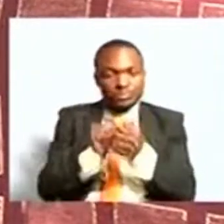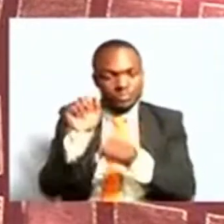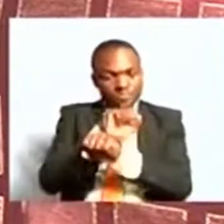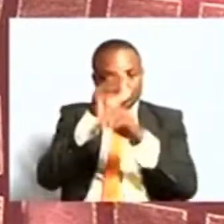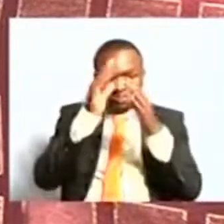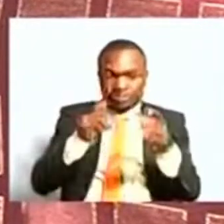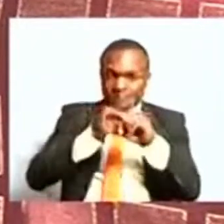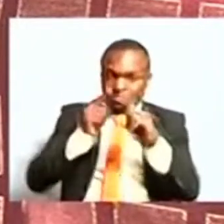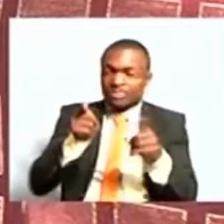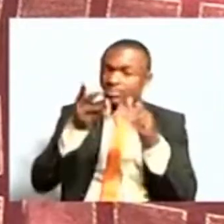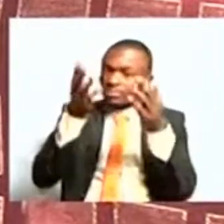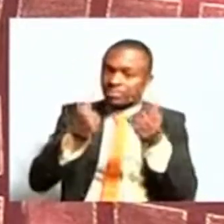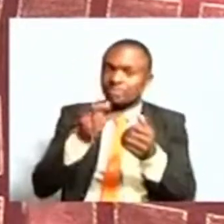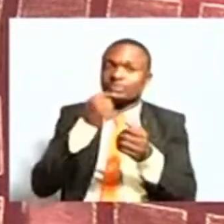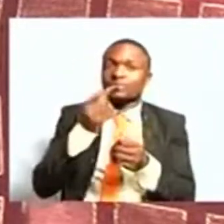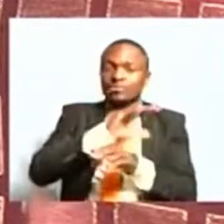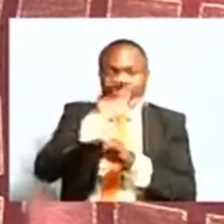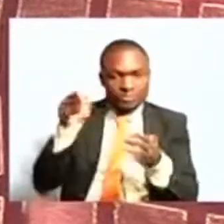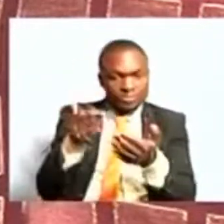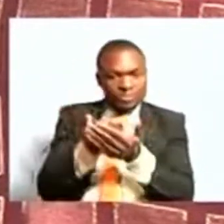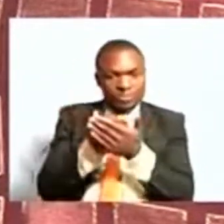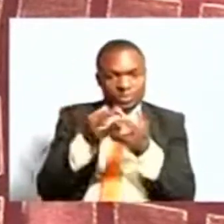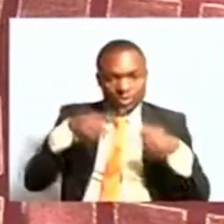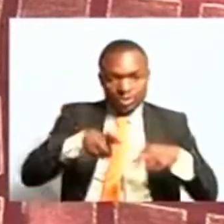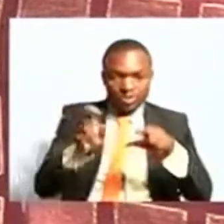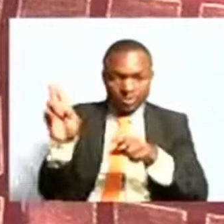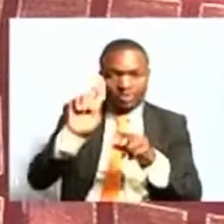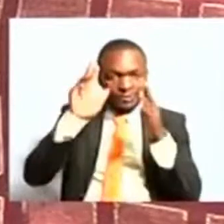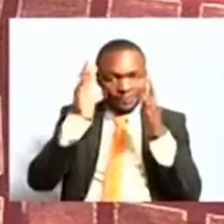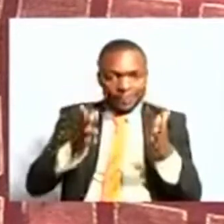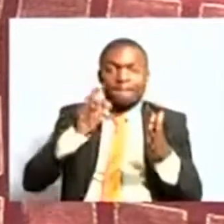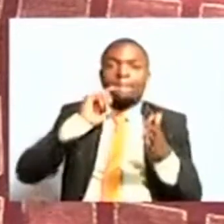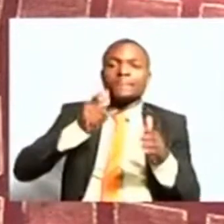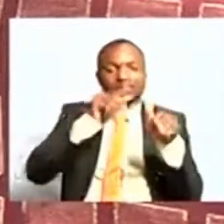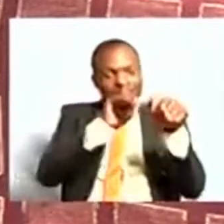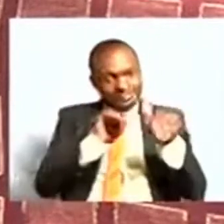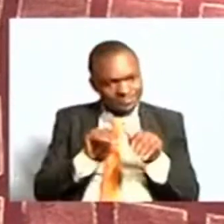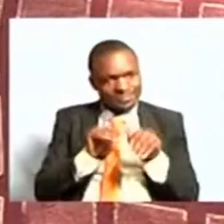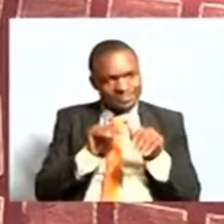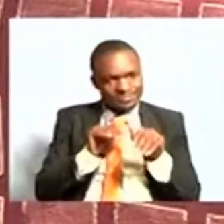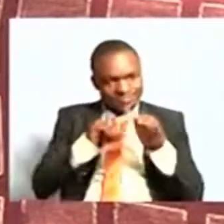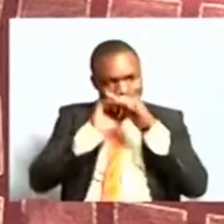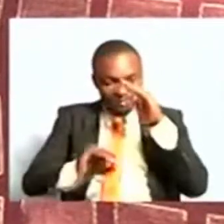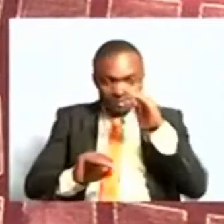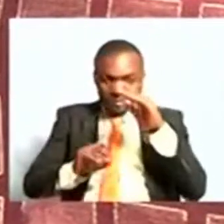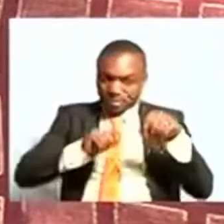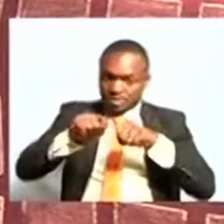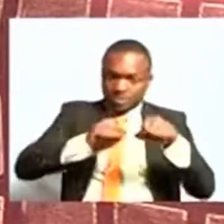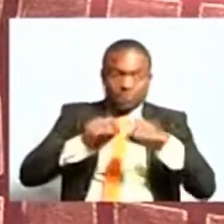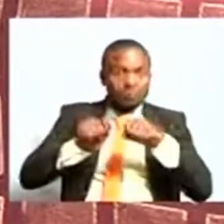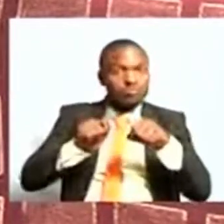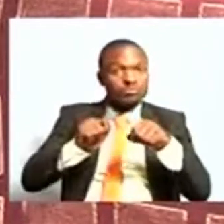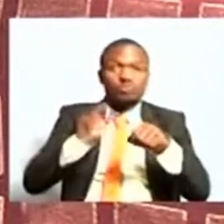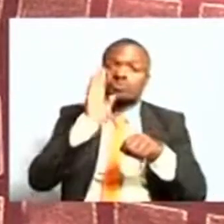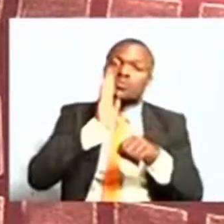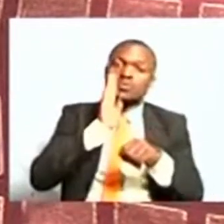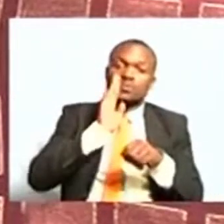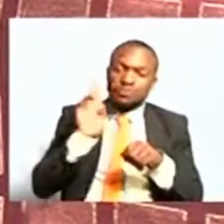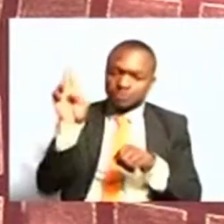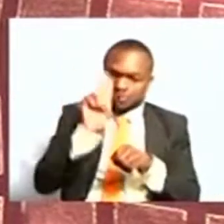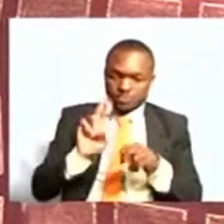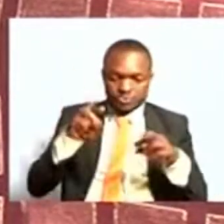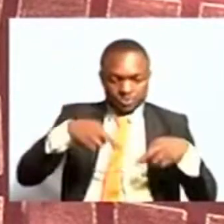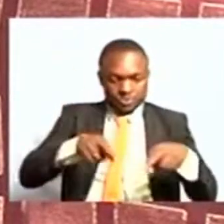I would like to mention that all road users should avoid being under the influence of alcohol when using the road.